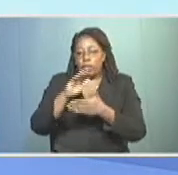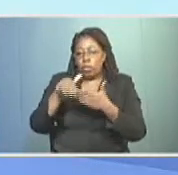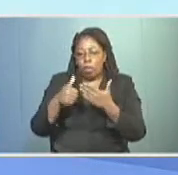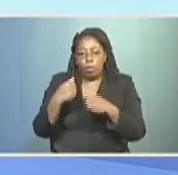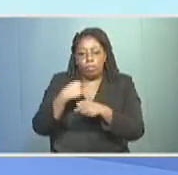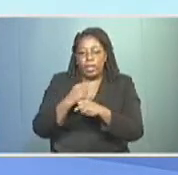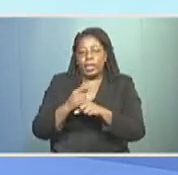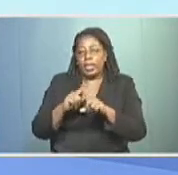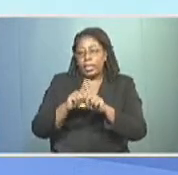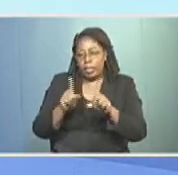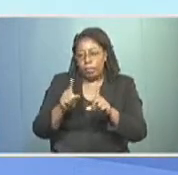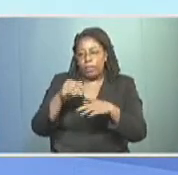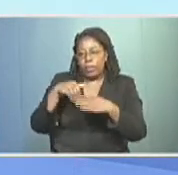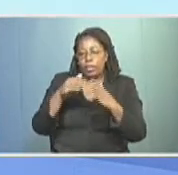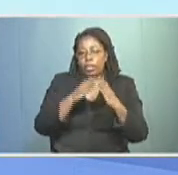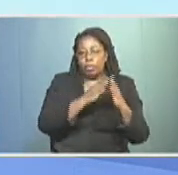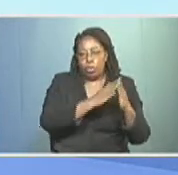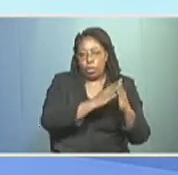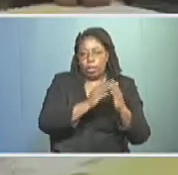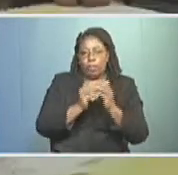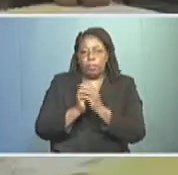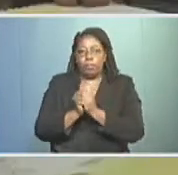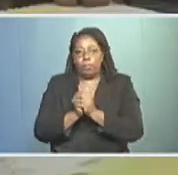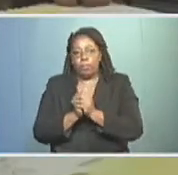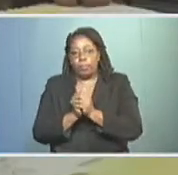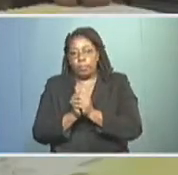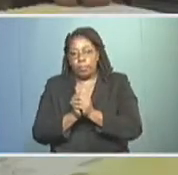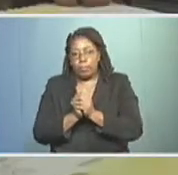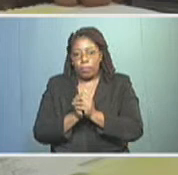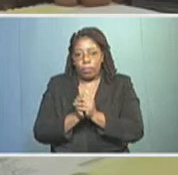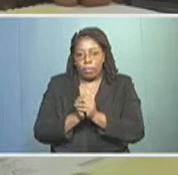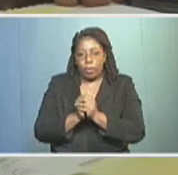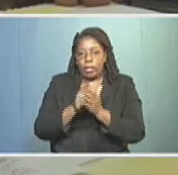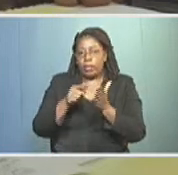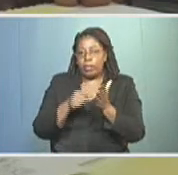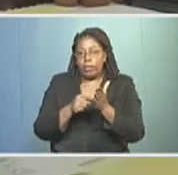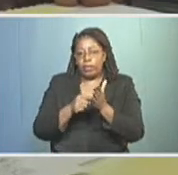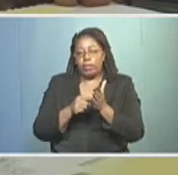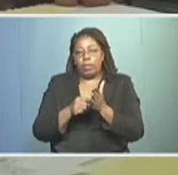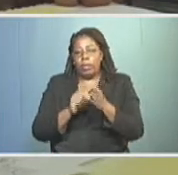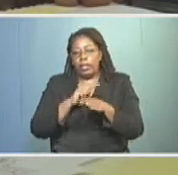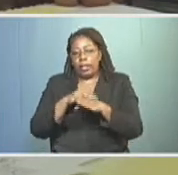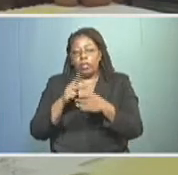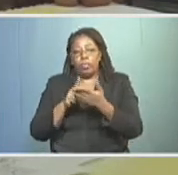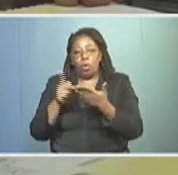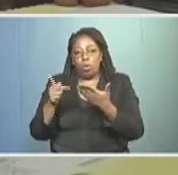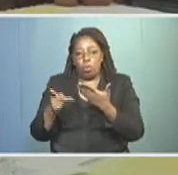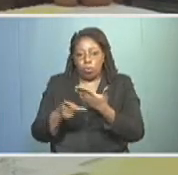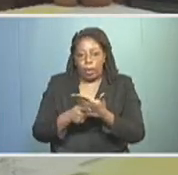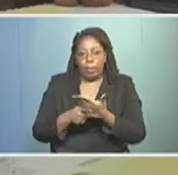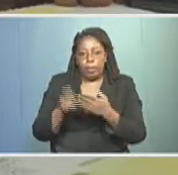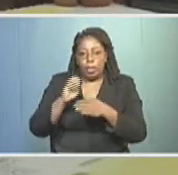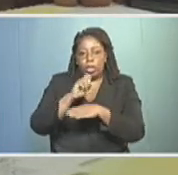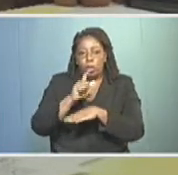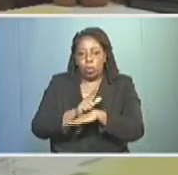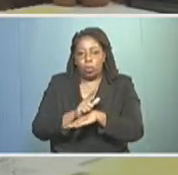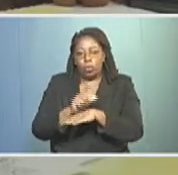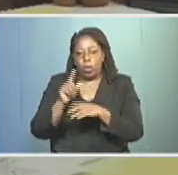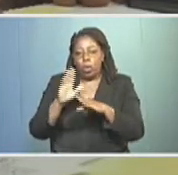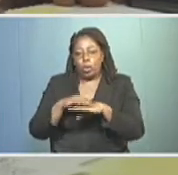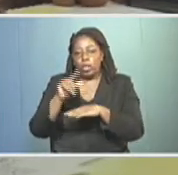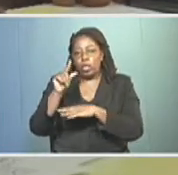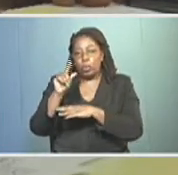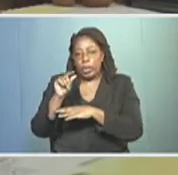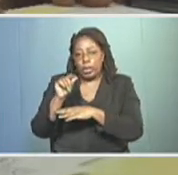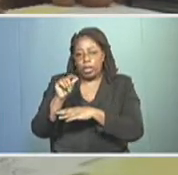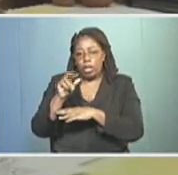making a difference in the community. This is a national program. In Eleuthera, on the 20th,